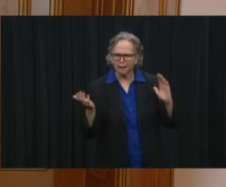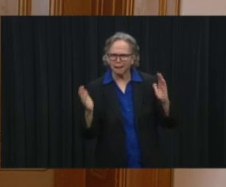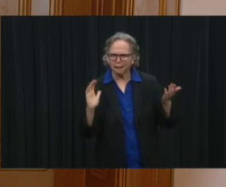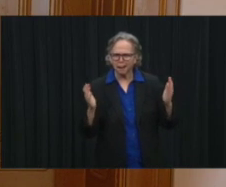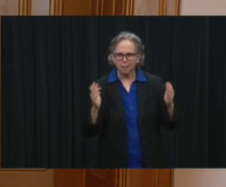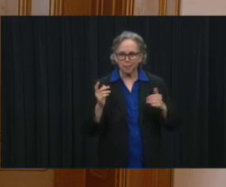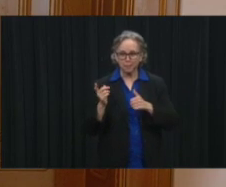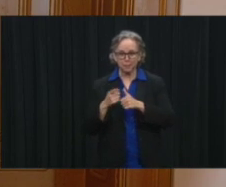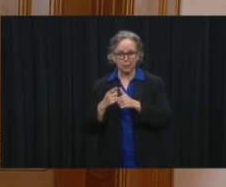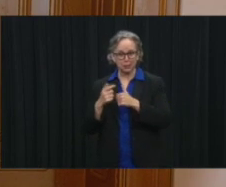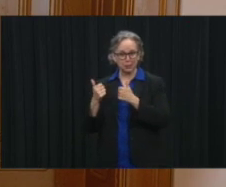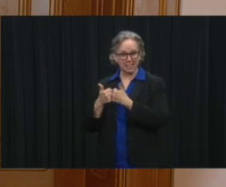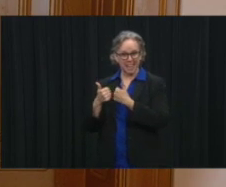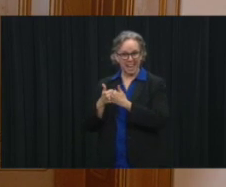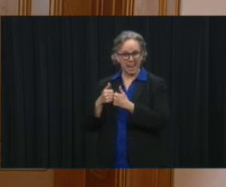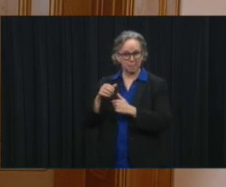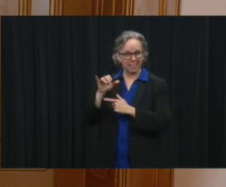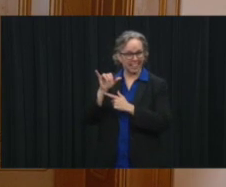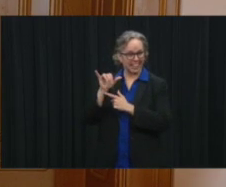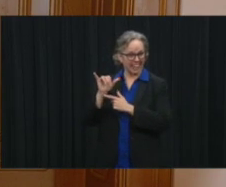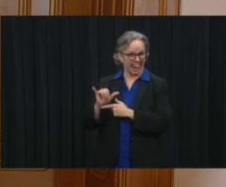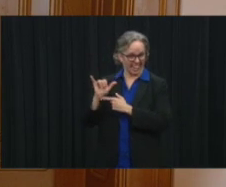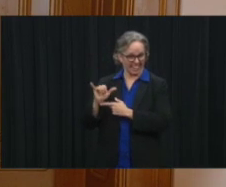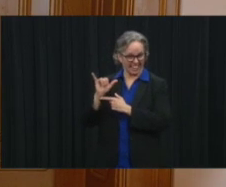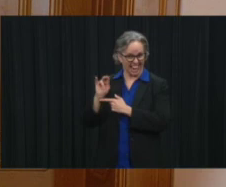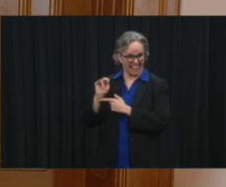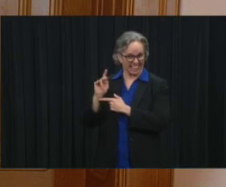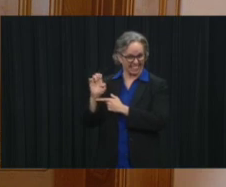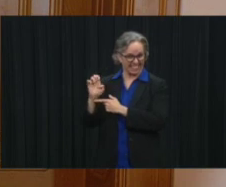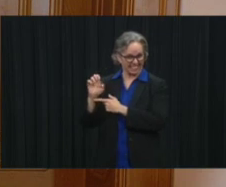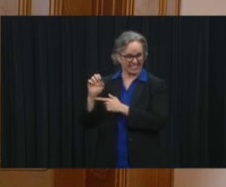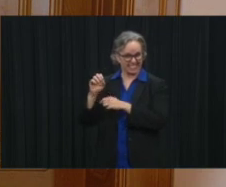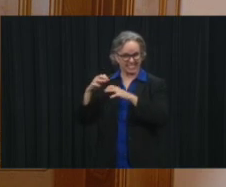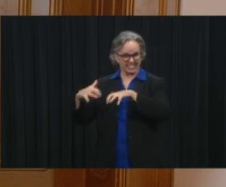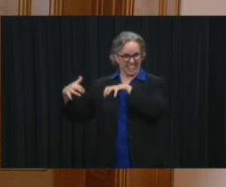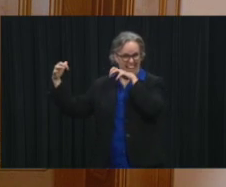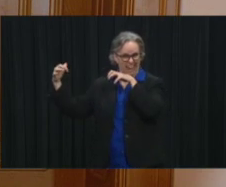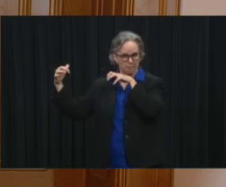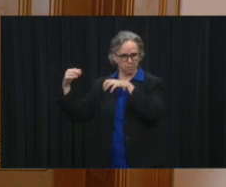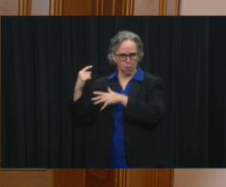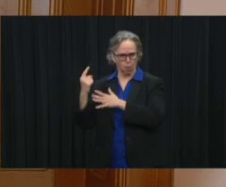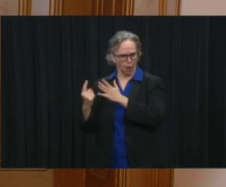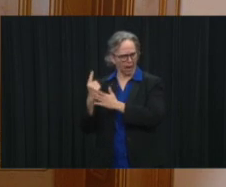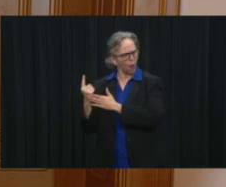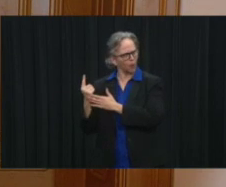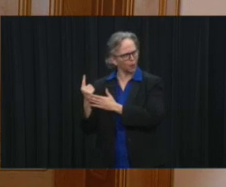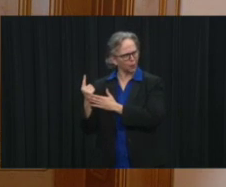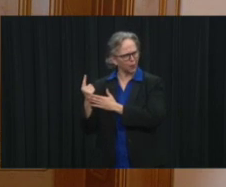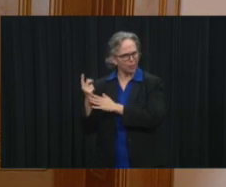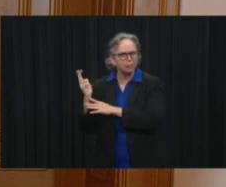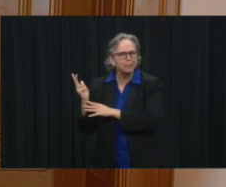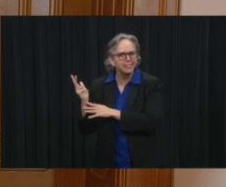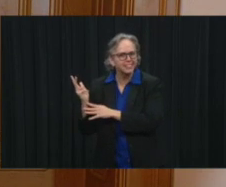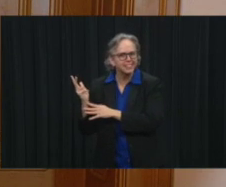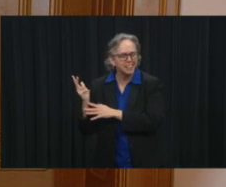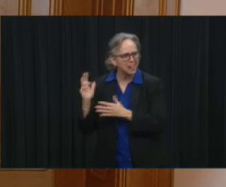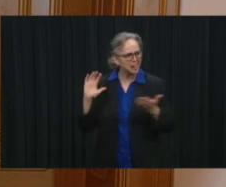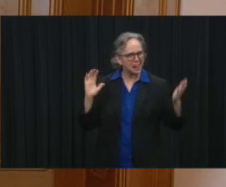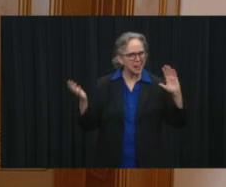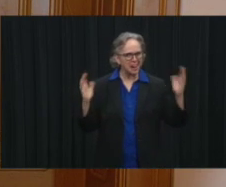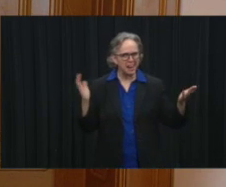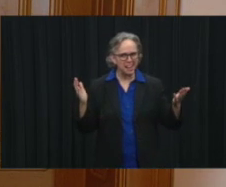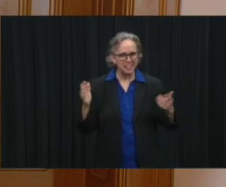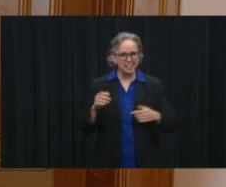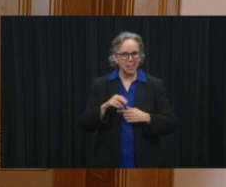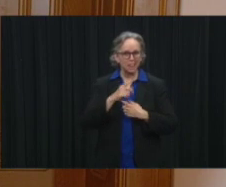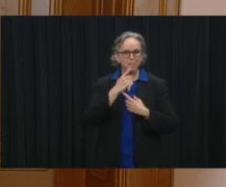and 33 minutes, baseball game. Red Ruffing pitched for the Yankees, Paul Derringer pitched for the Reds, and they both pitched